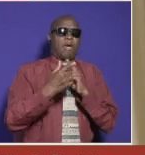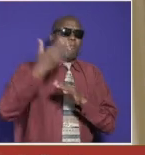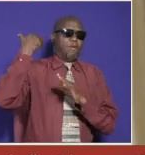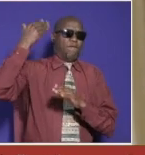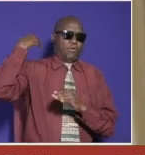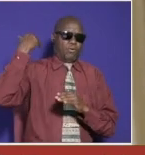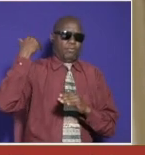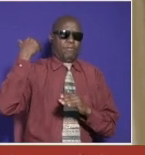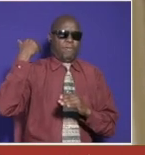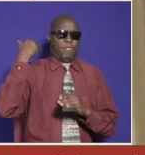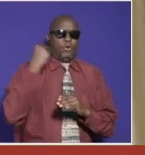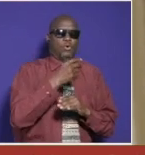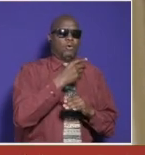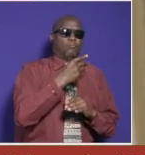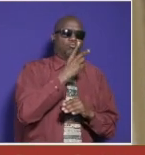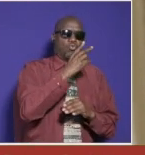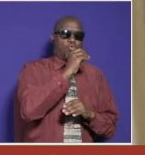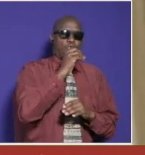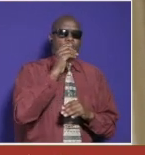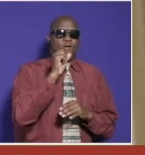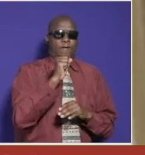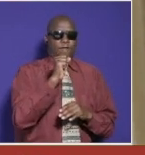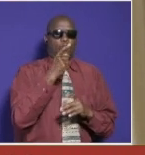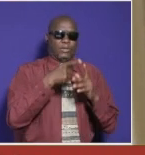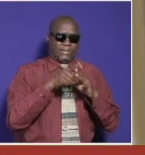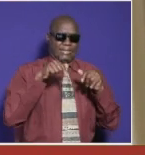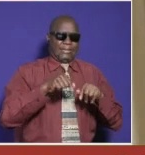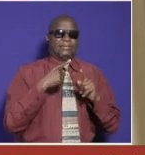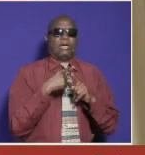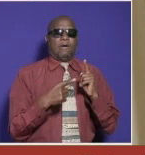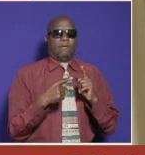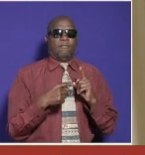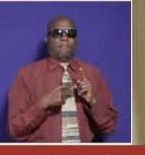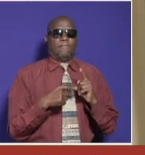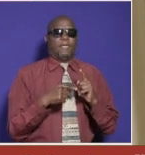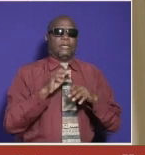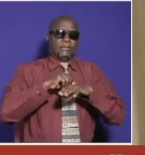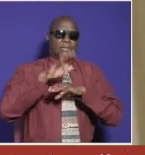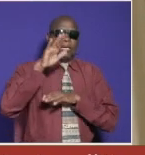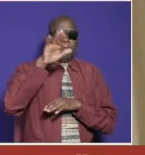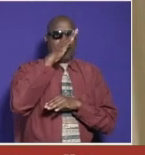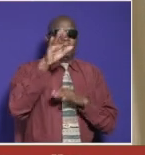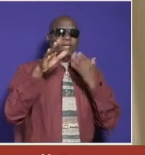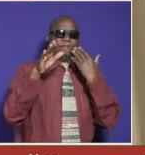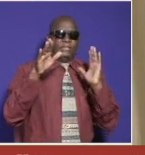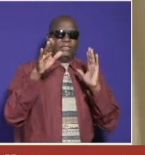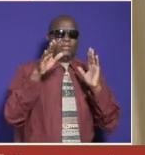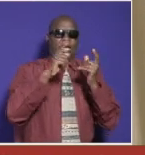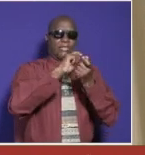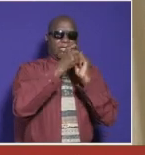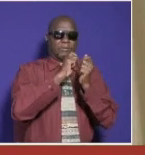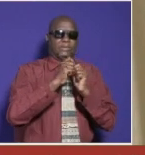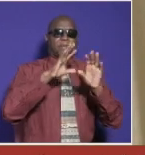2005, we are going to start with this year. And we have sent to Parliament an adjustment to the